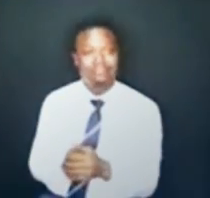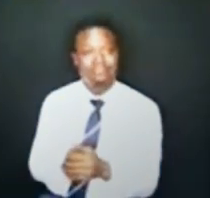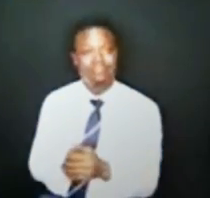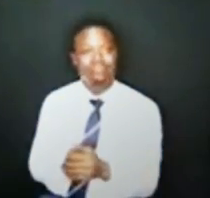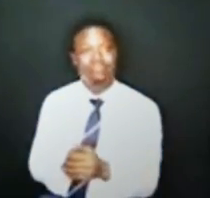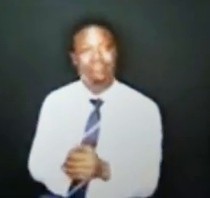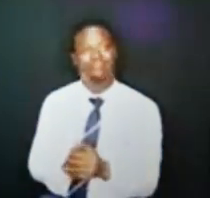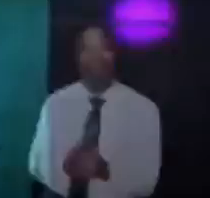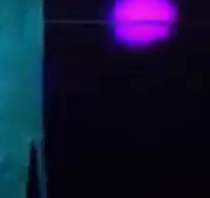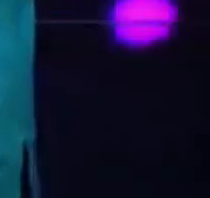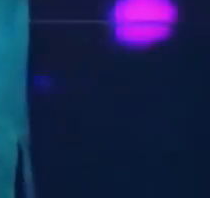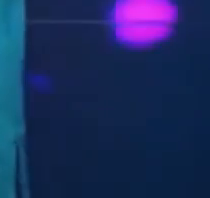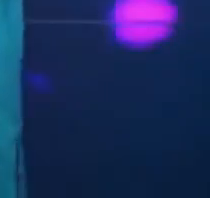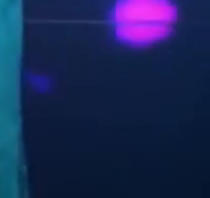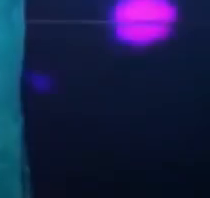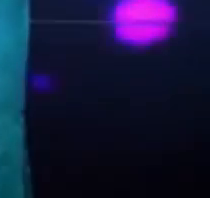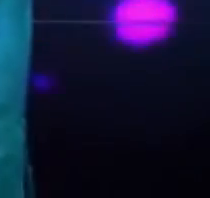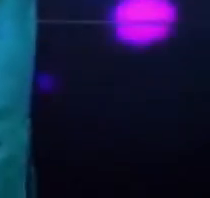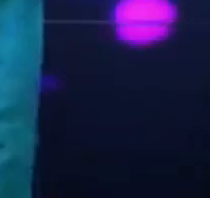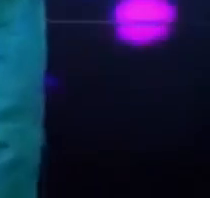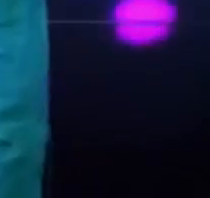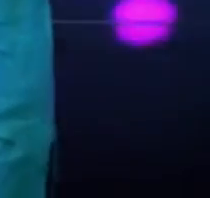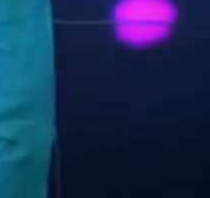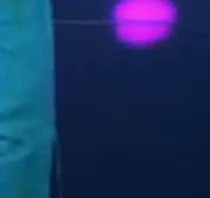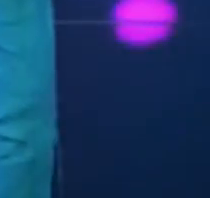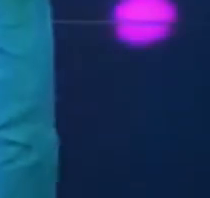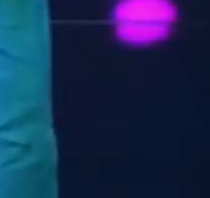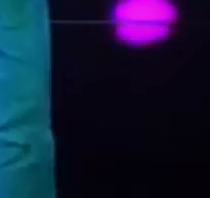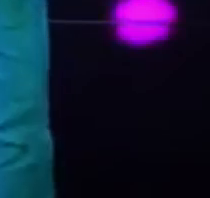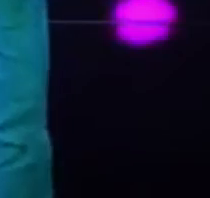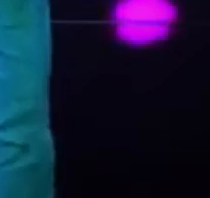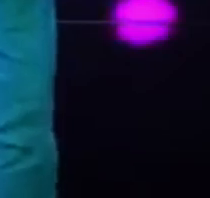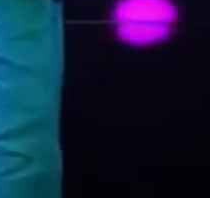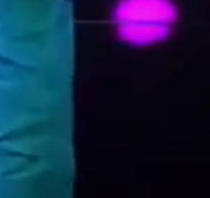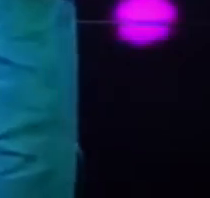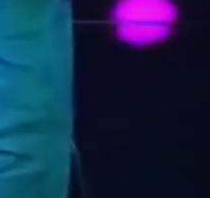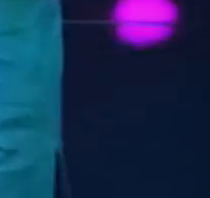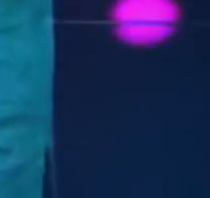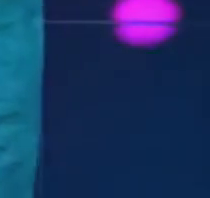Two weeks to her wedding day.